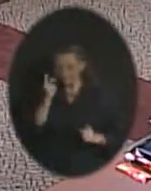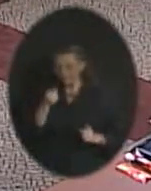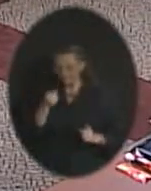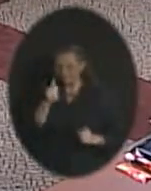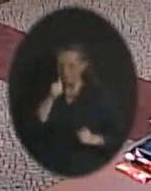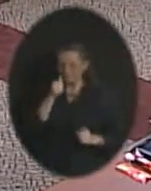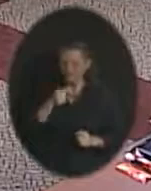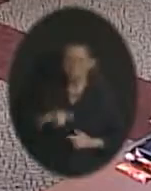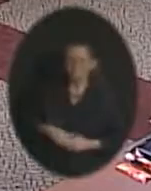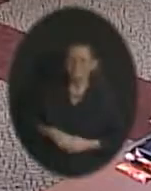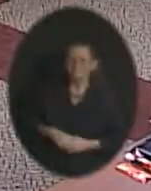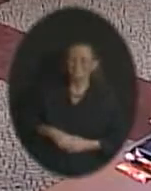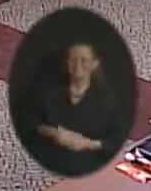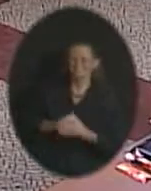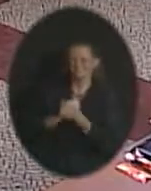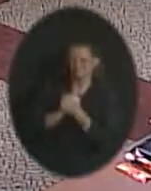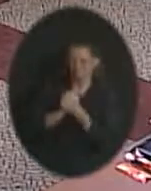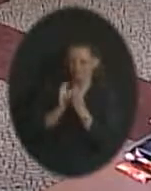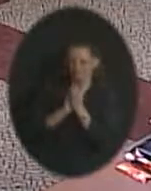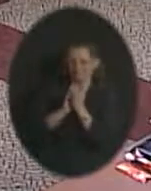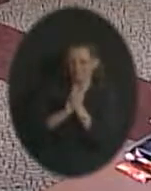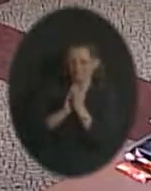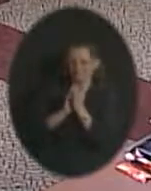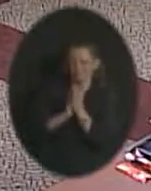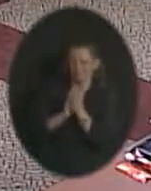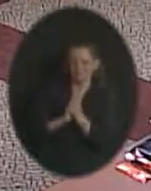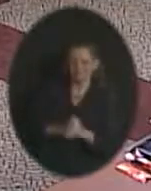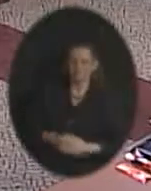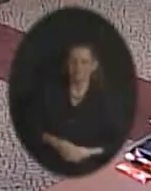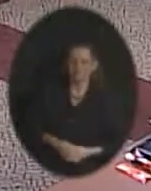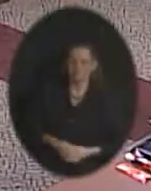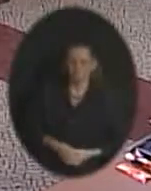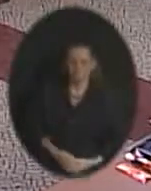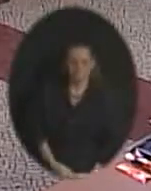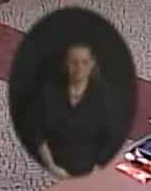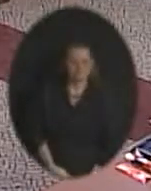is. There she is. Congratulations, Cameron. That's awesome.